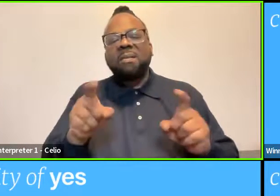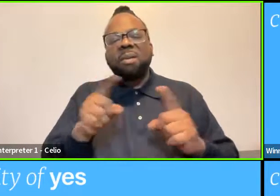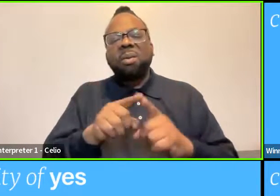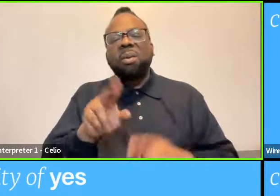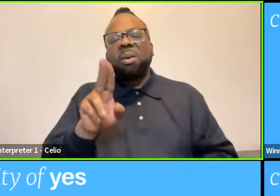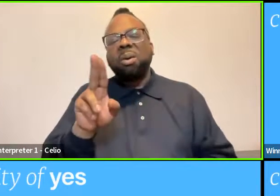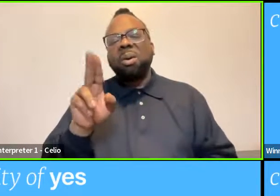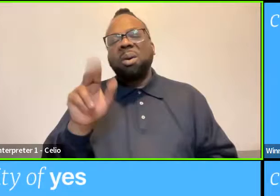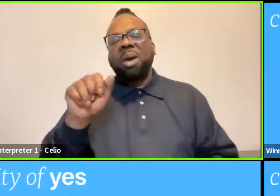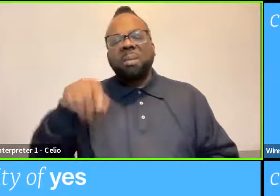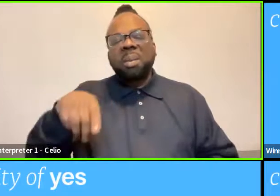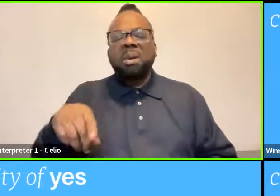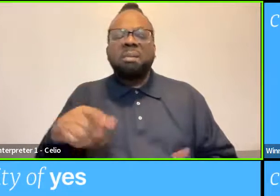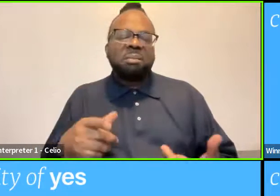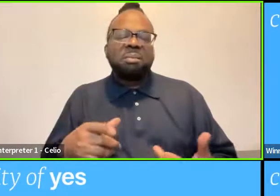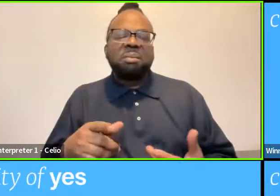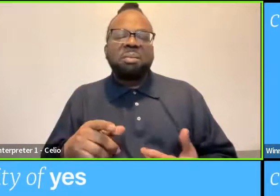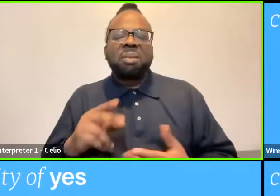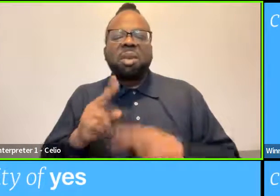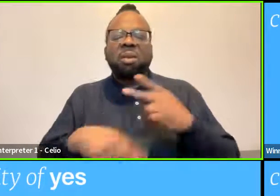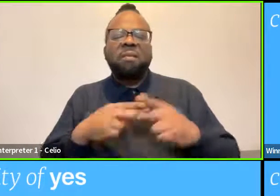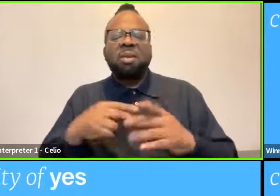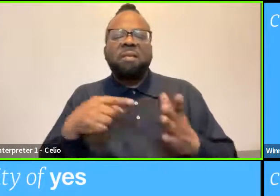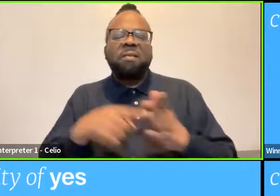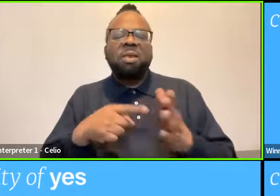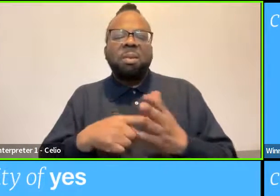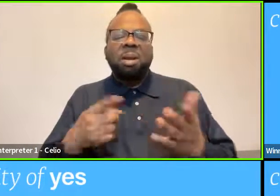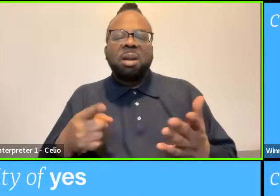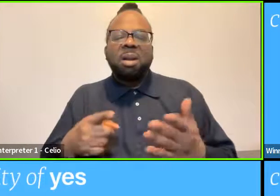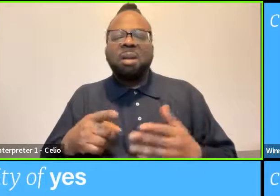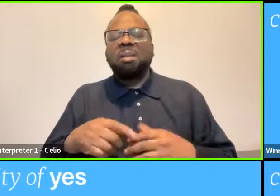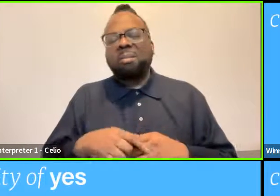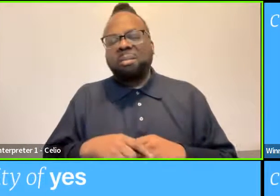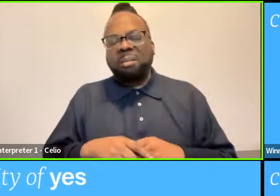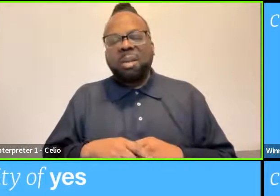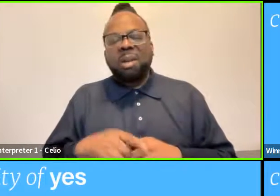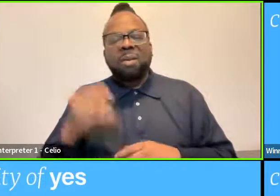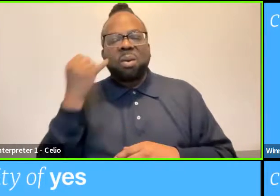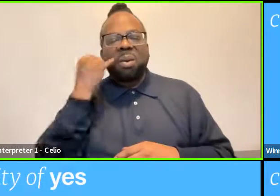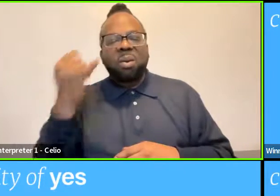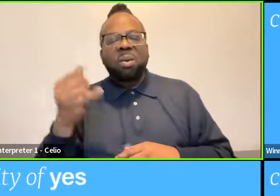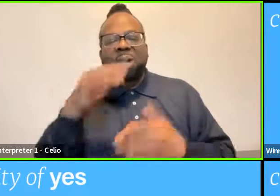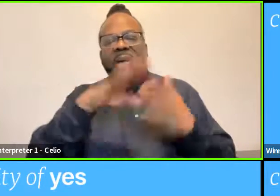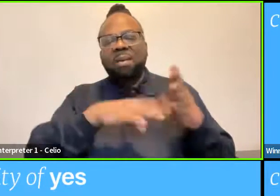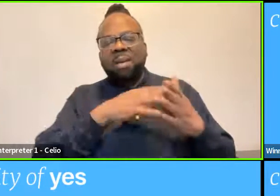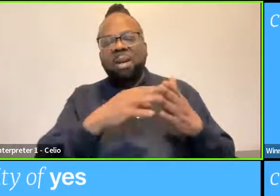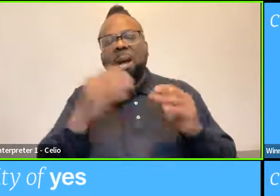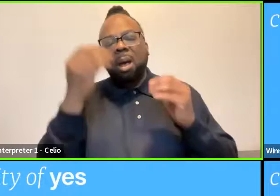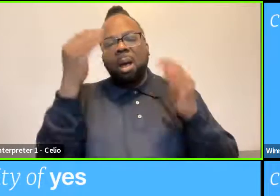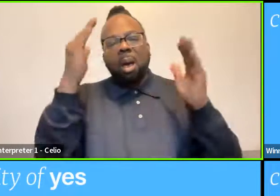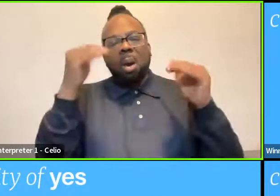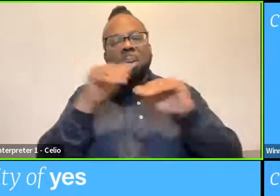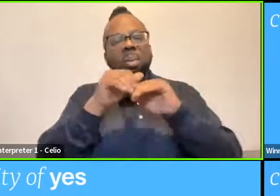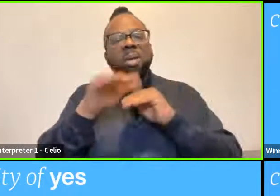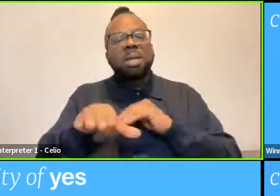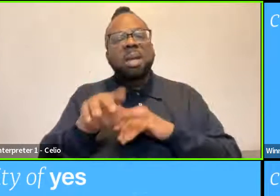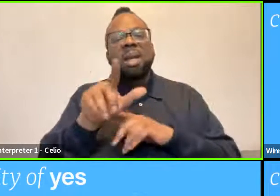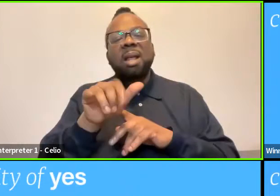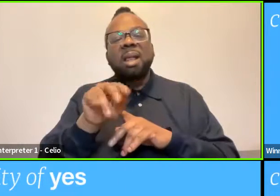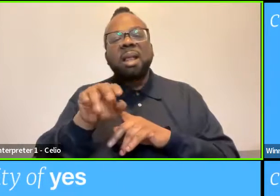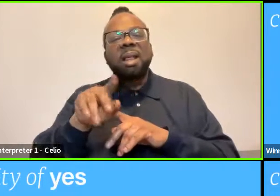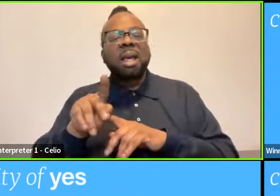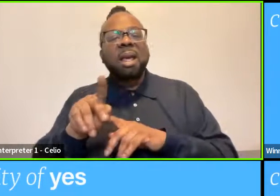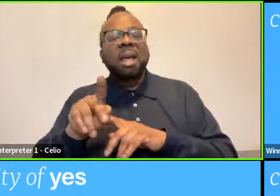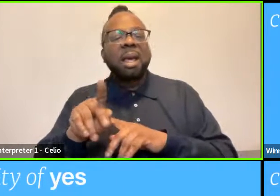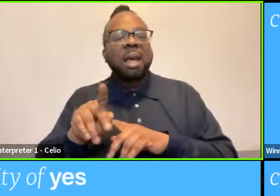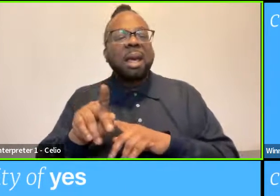Affordability Preference. Right. And if you look at that table, I hope that we've sent the link out to the draft scope of work